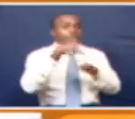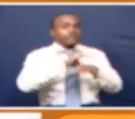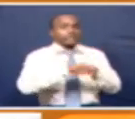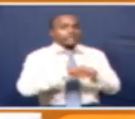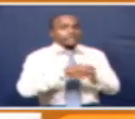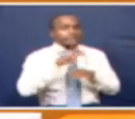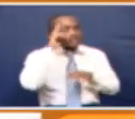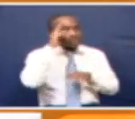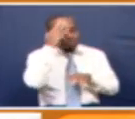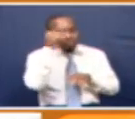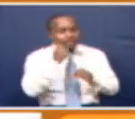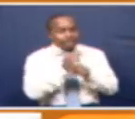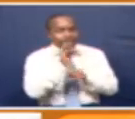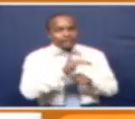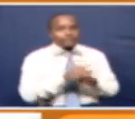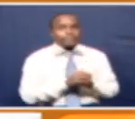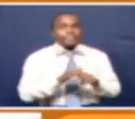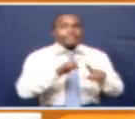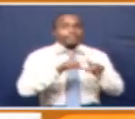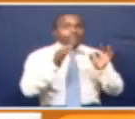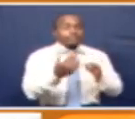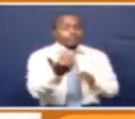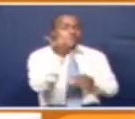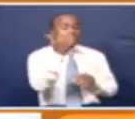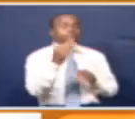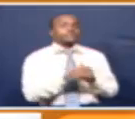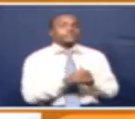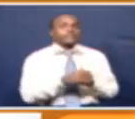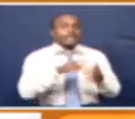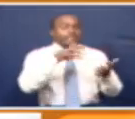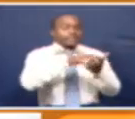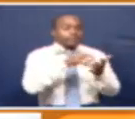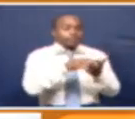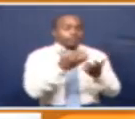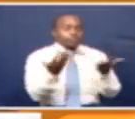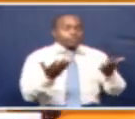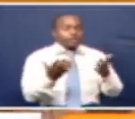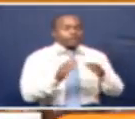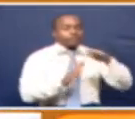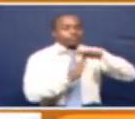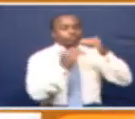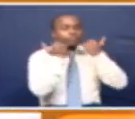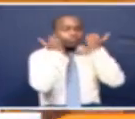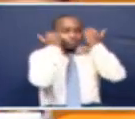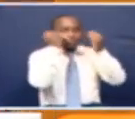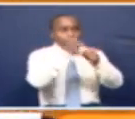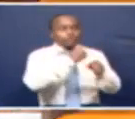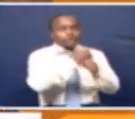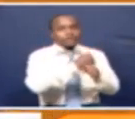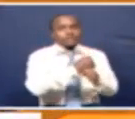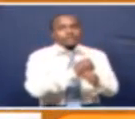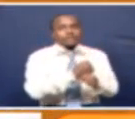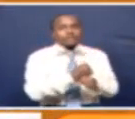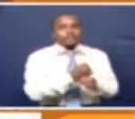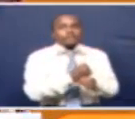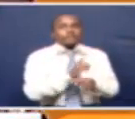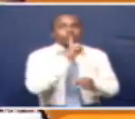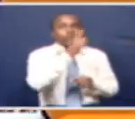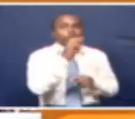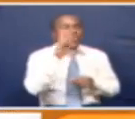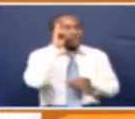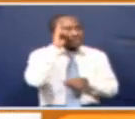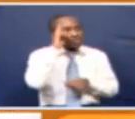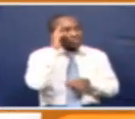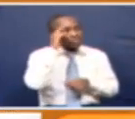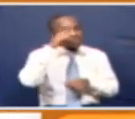that decision. But if you ask me, the circumstances under which this Supreme Court was acting is one of the reasons why we are saying we